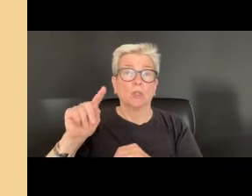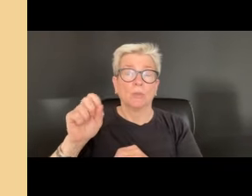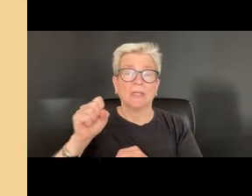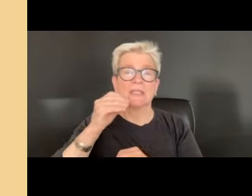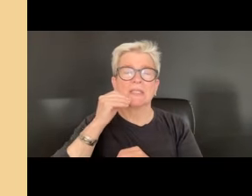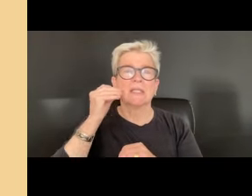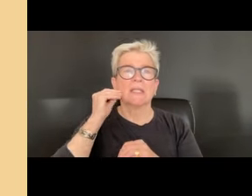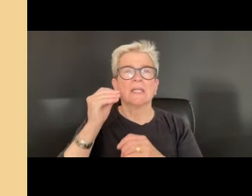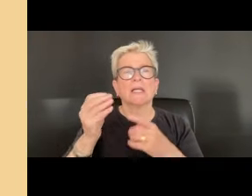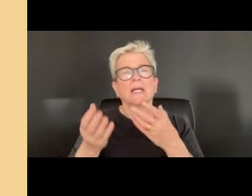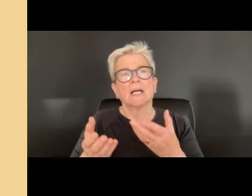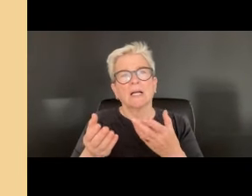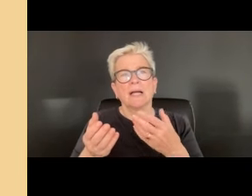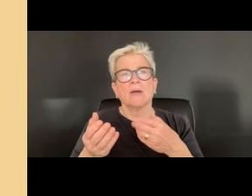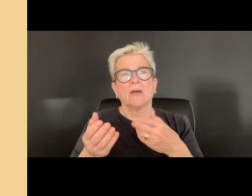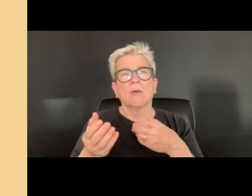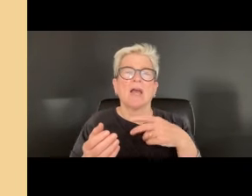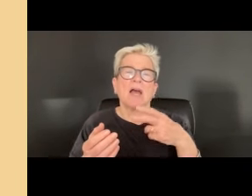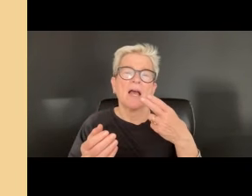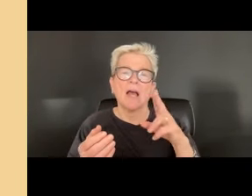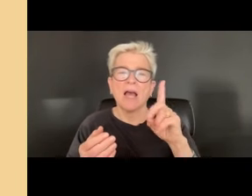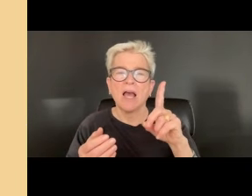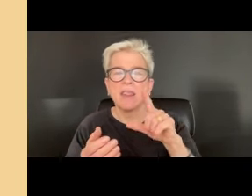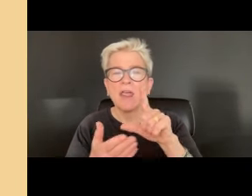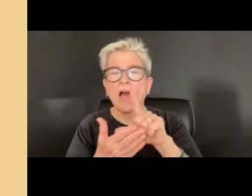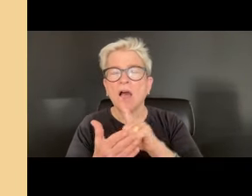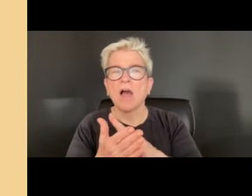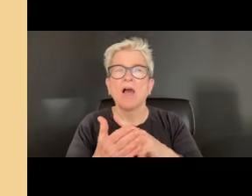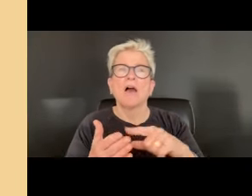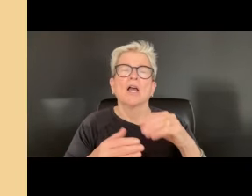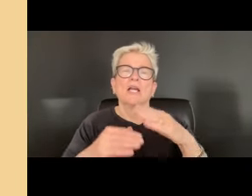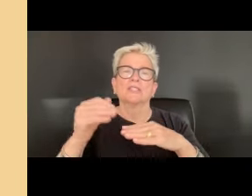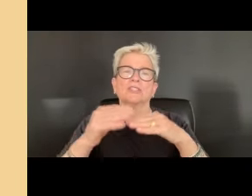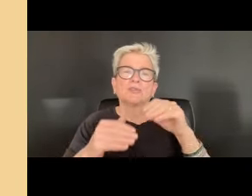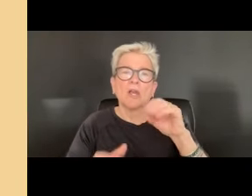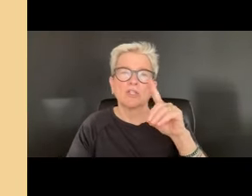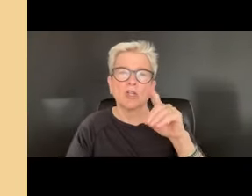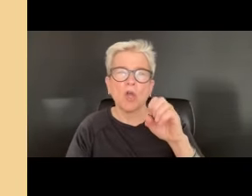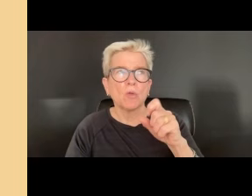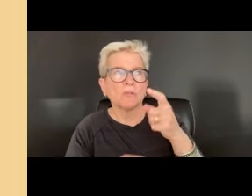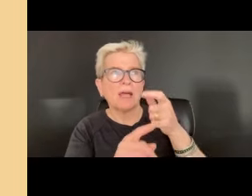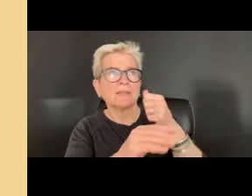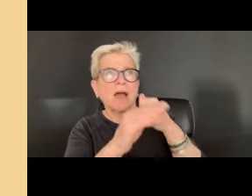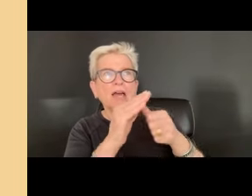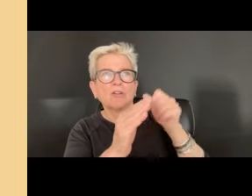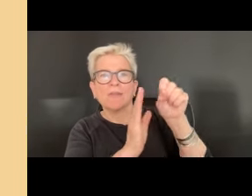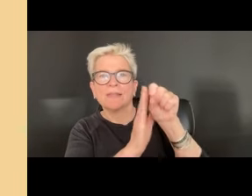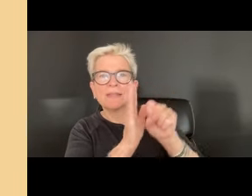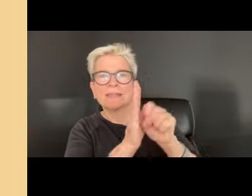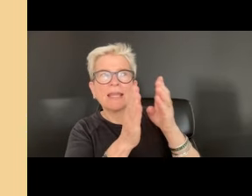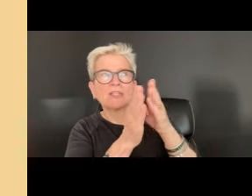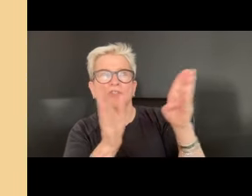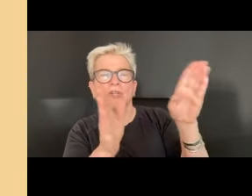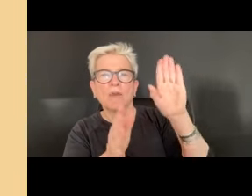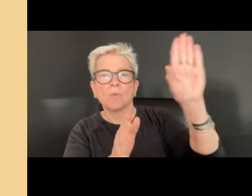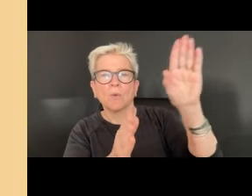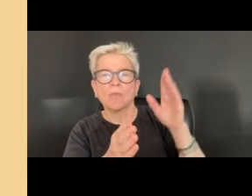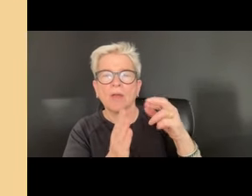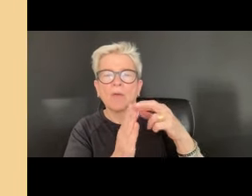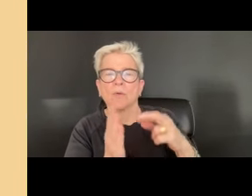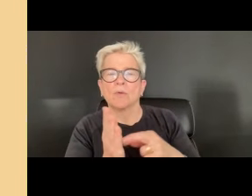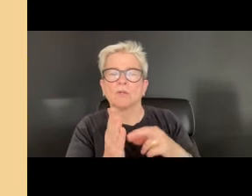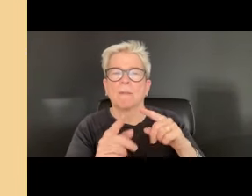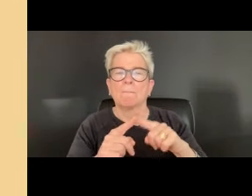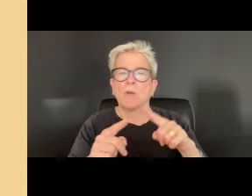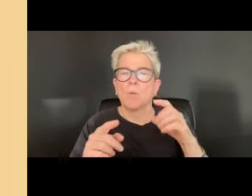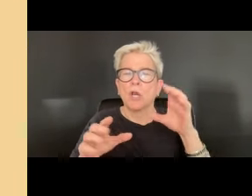state, things like condo law and construction codes, but we are actively looking at where there might be opportunities to make those